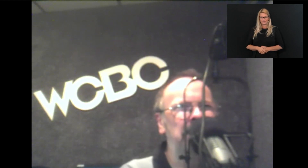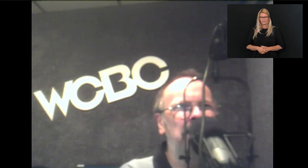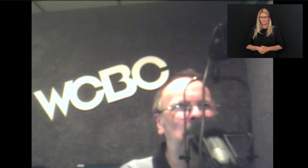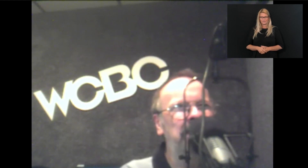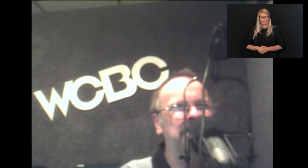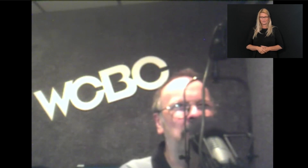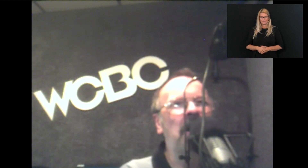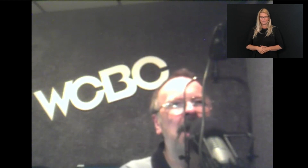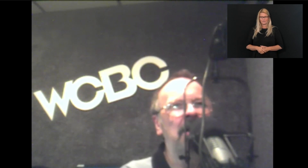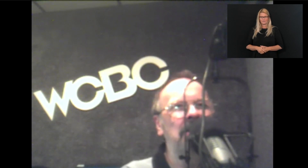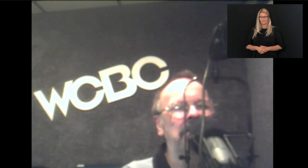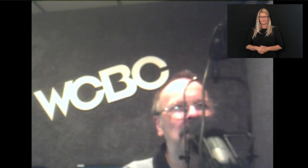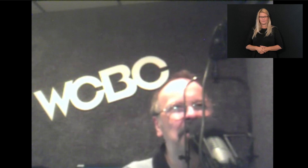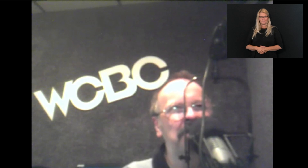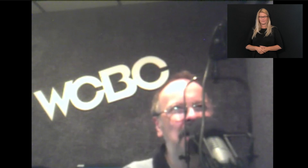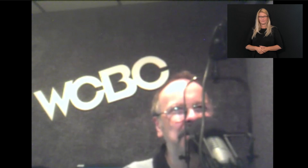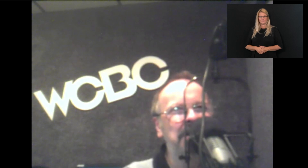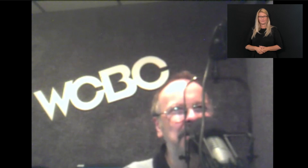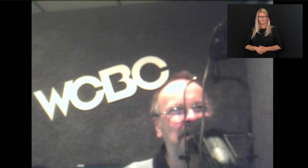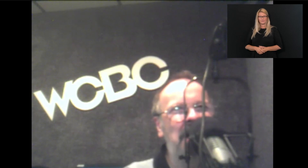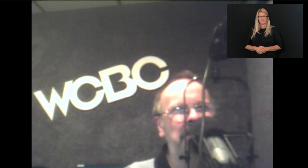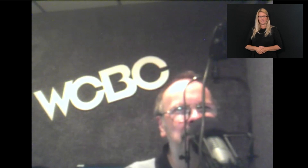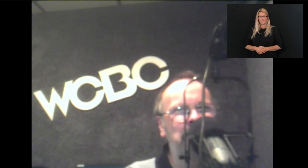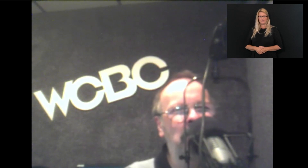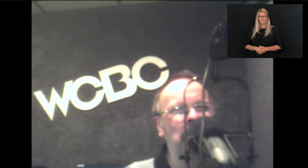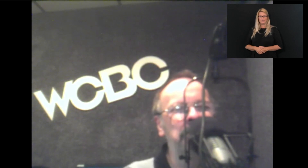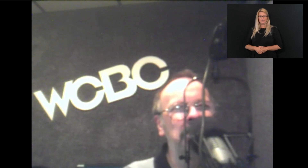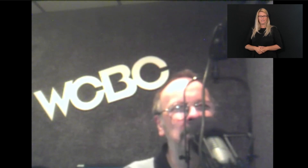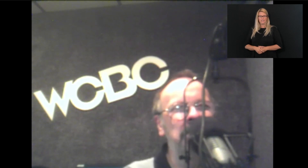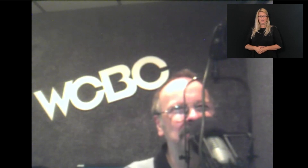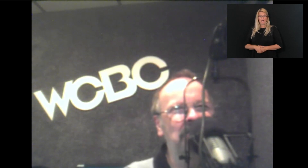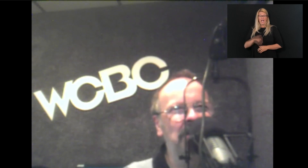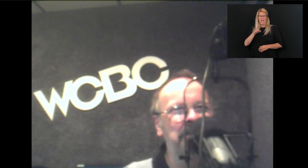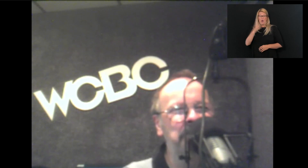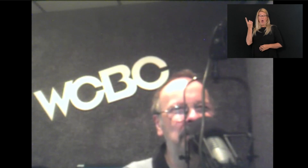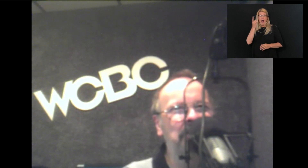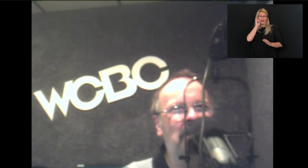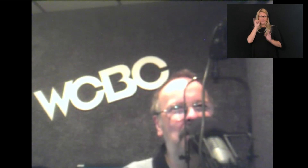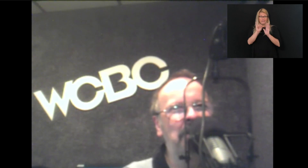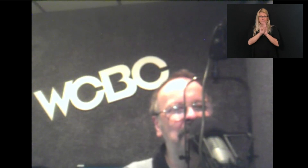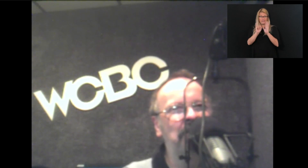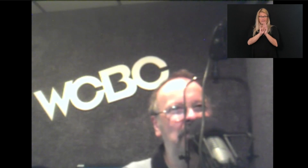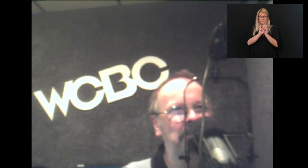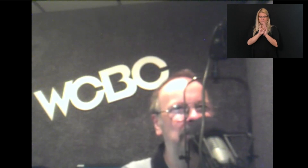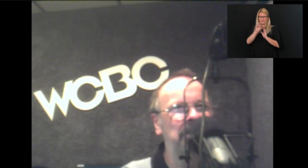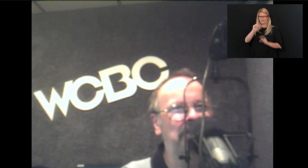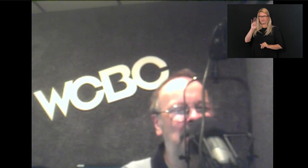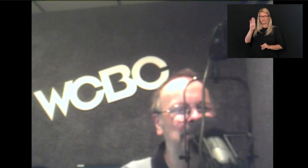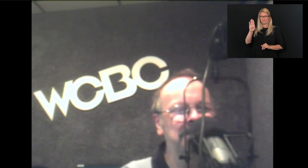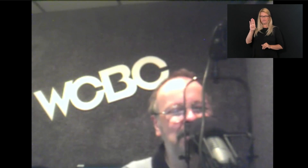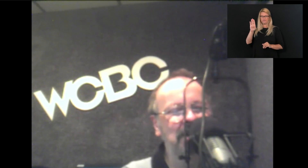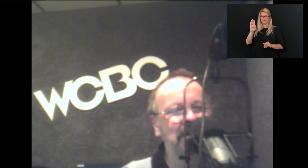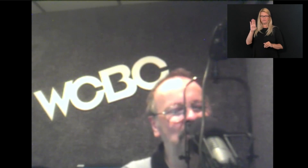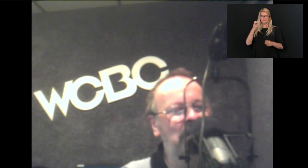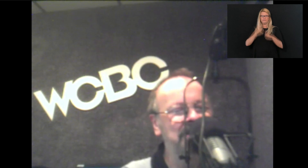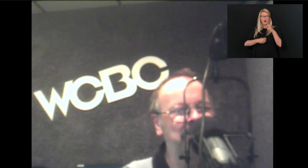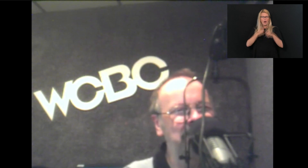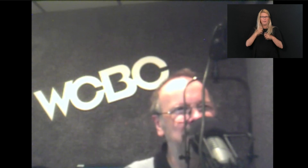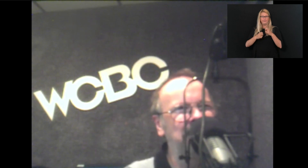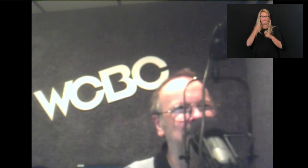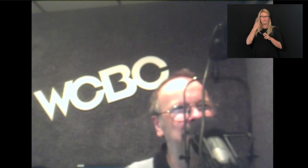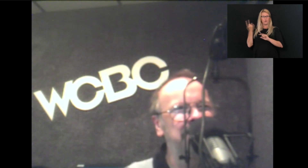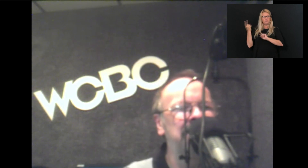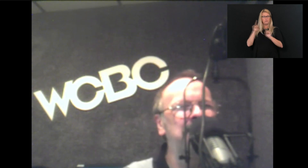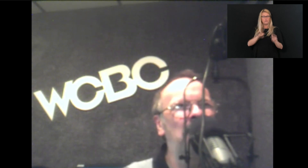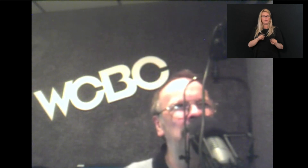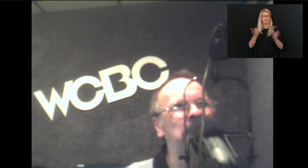Governor, in the weeks prior, you have identified Myrtle Beach as a really big problem for the virus coming into West